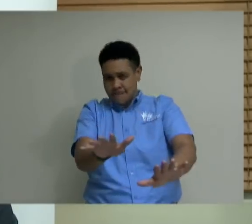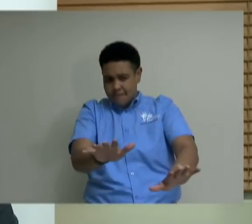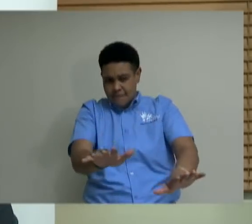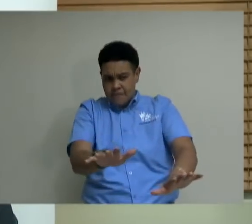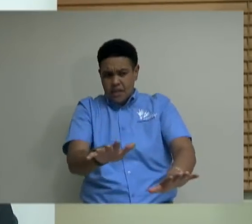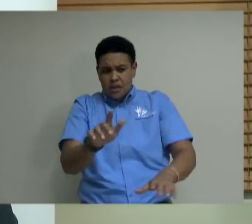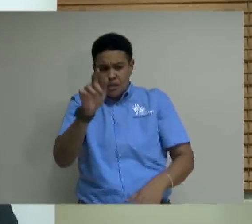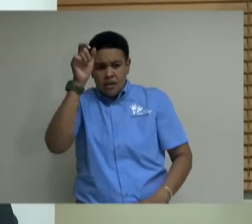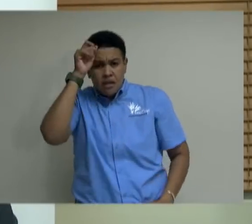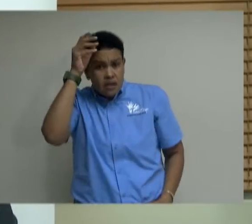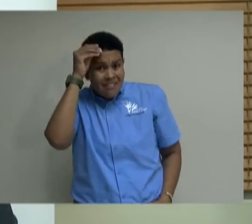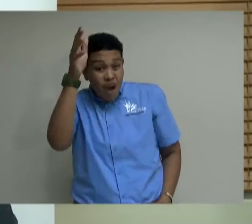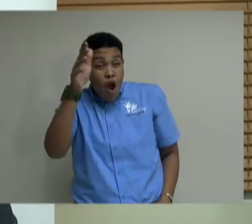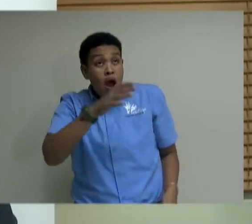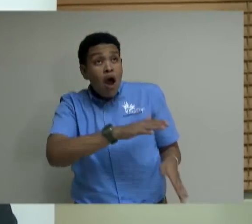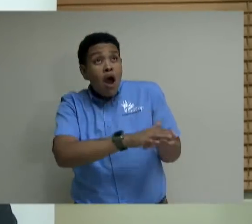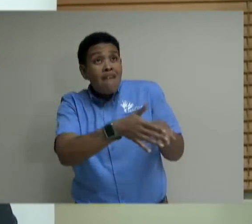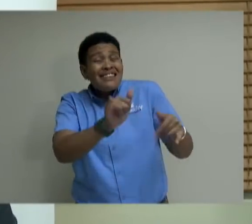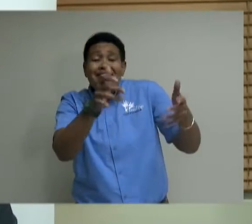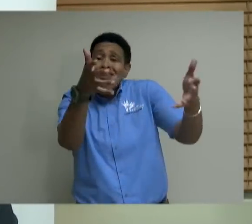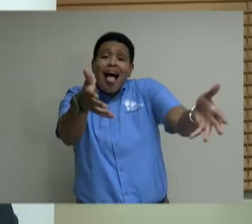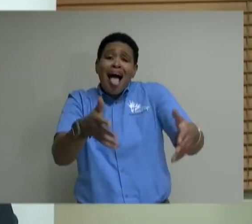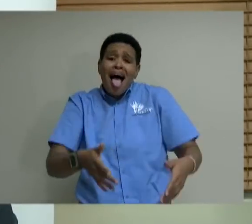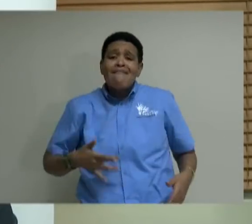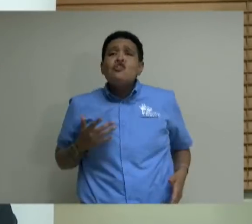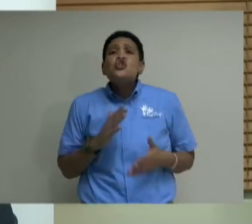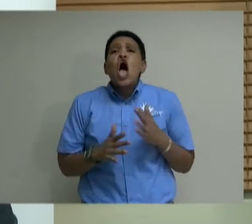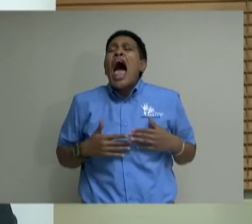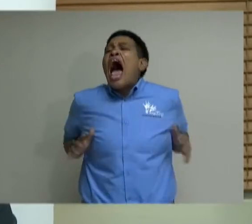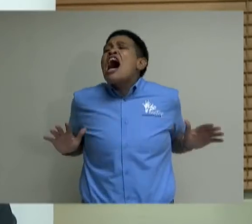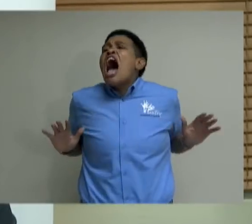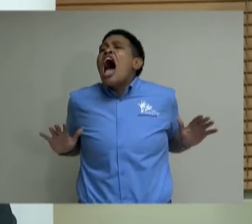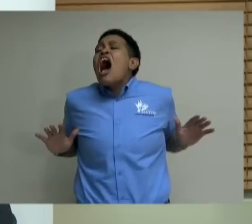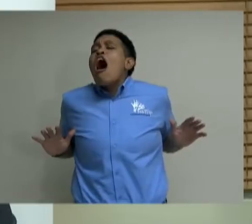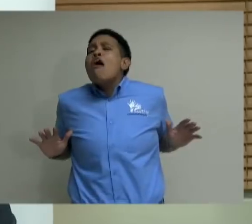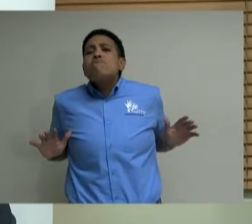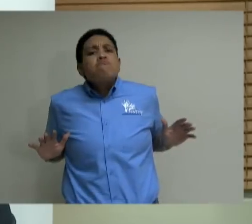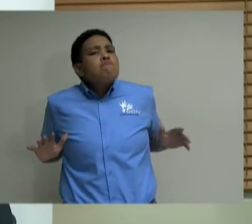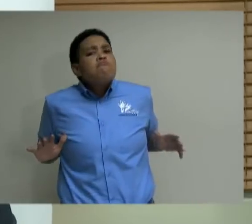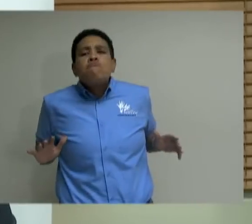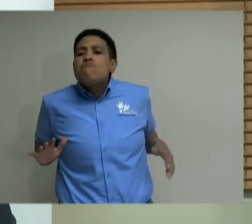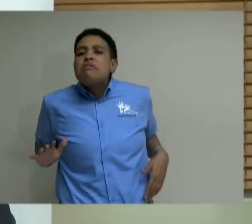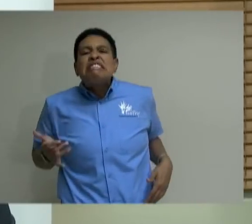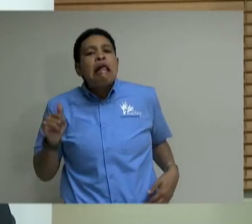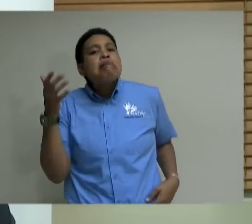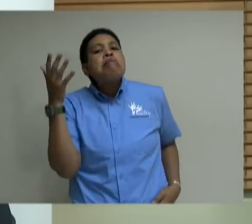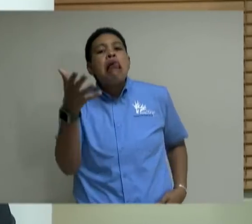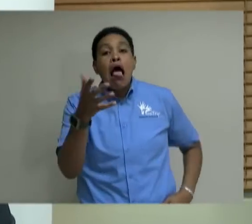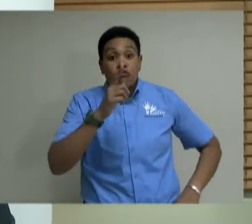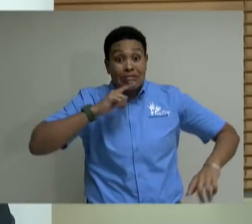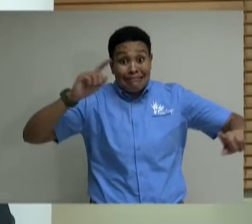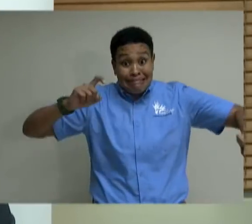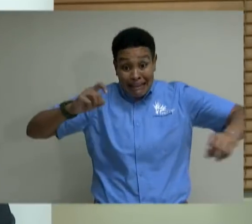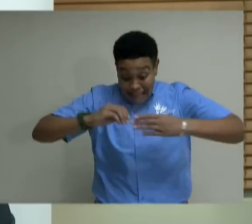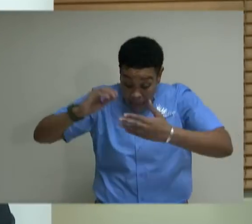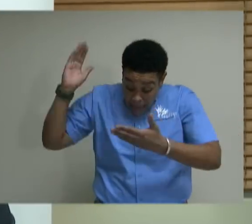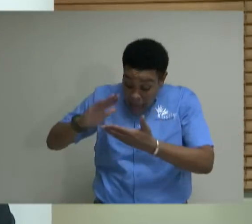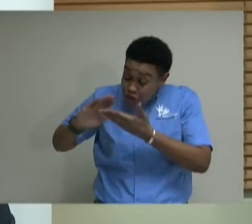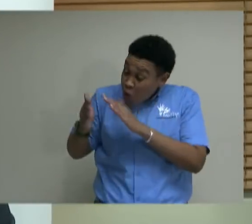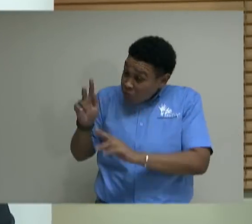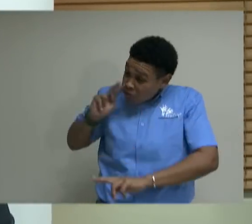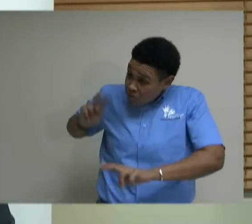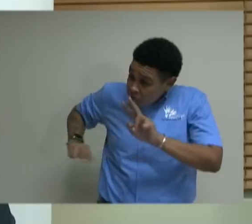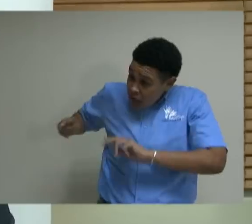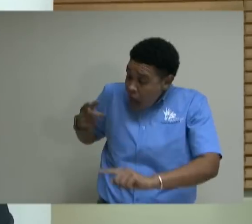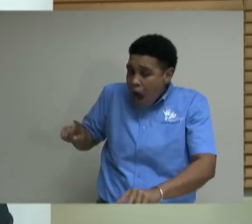COVID is still out there, it's still present, in less communities now based on testing and surveillance, but we